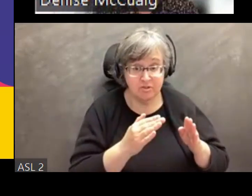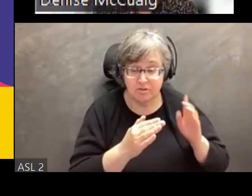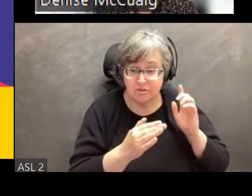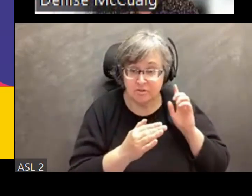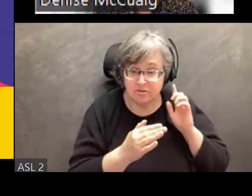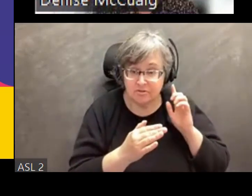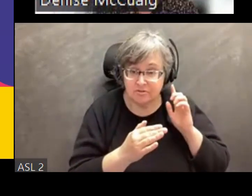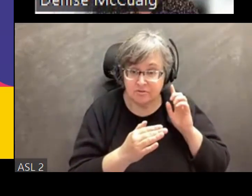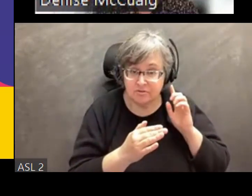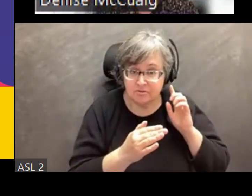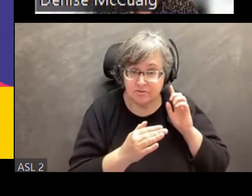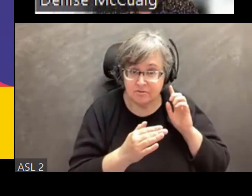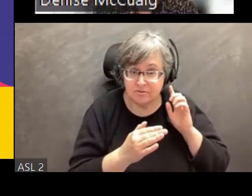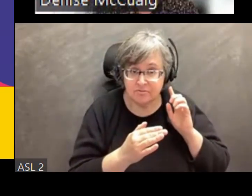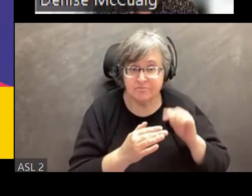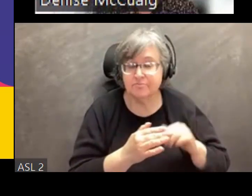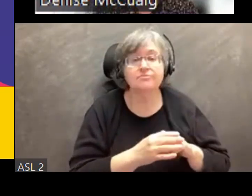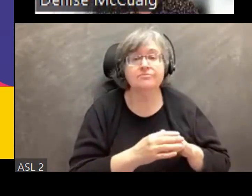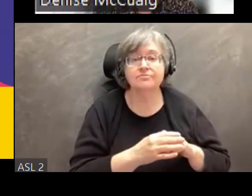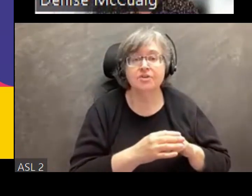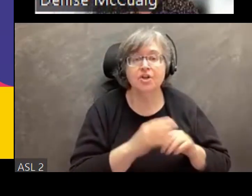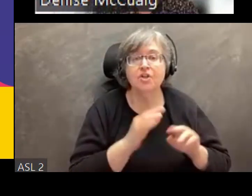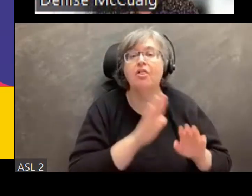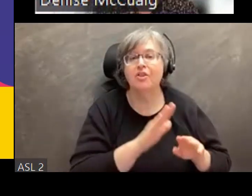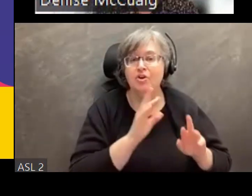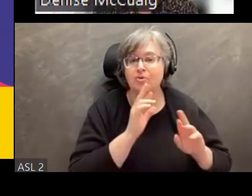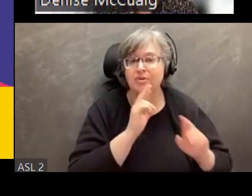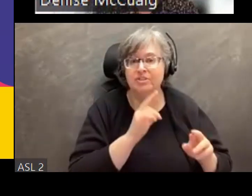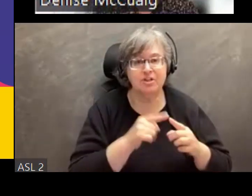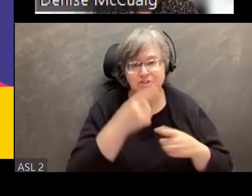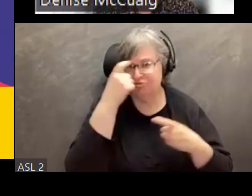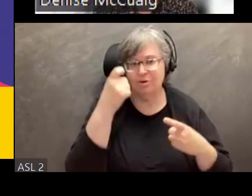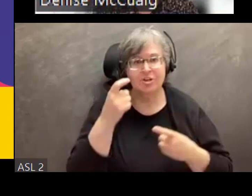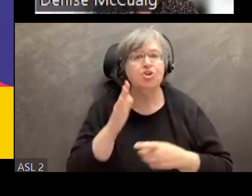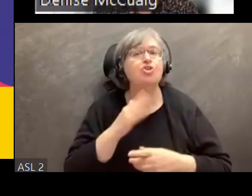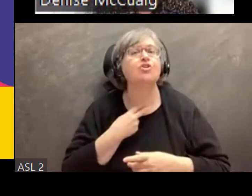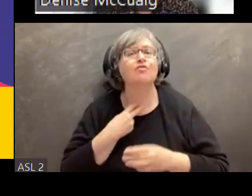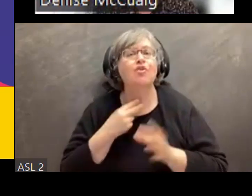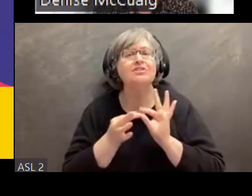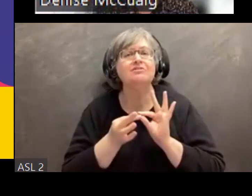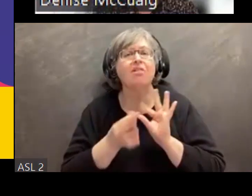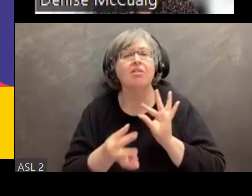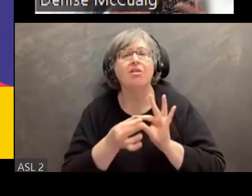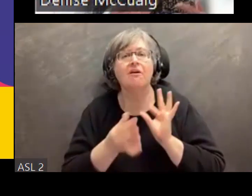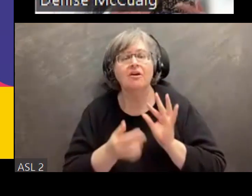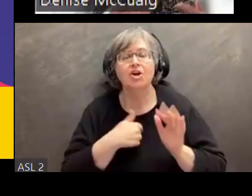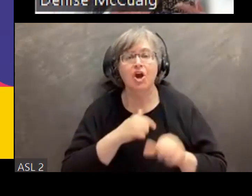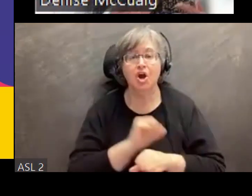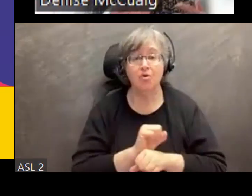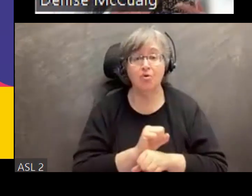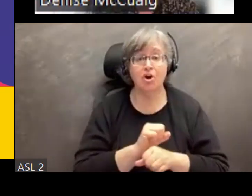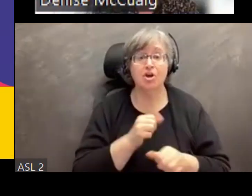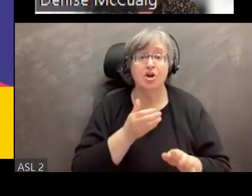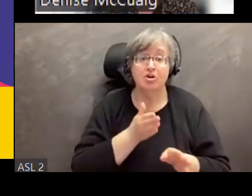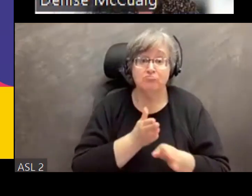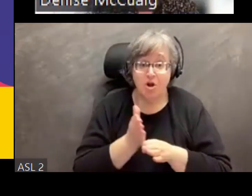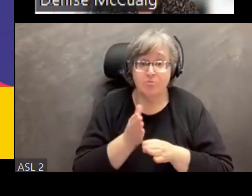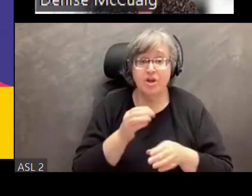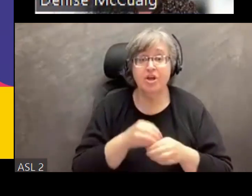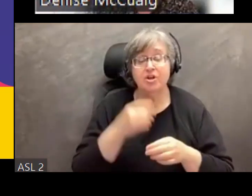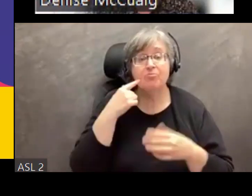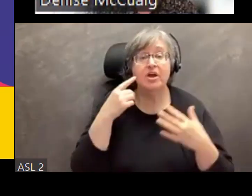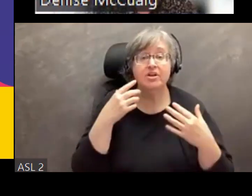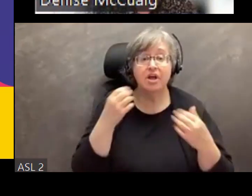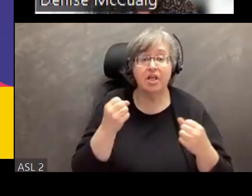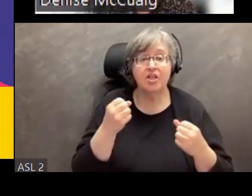that they are responsible for their response to trauma. Because I worked primarily in mental health and